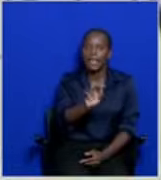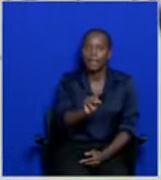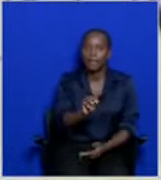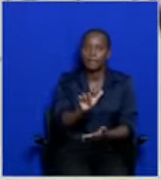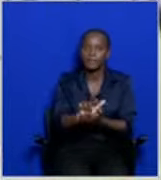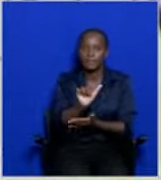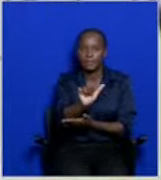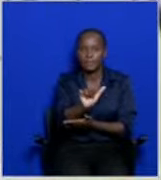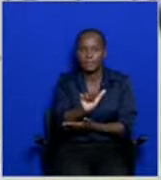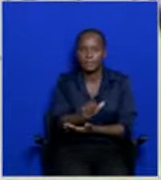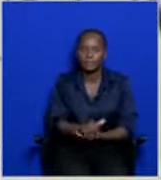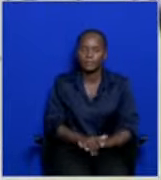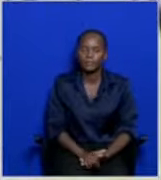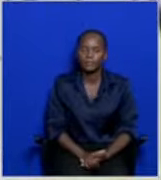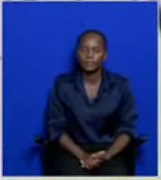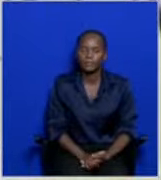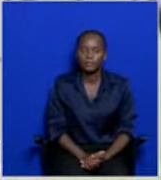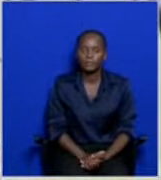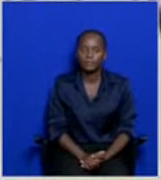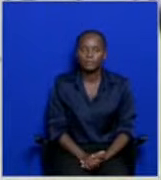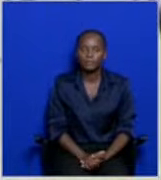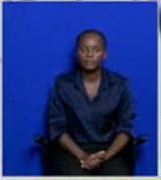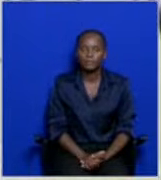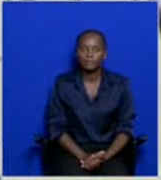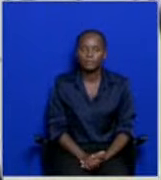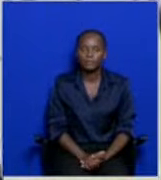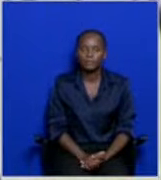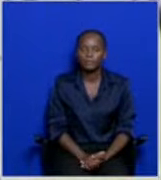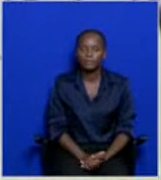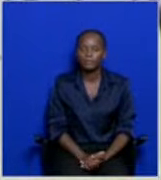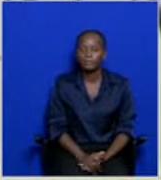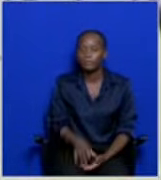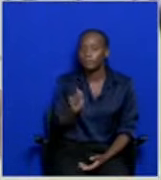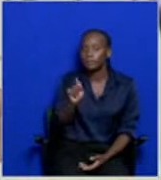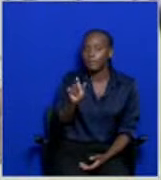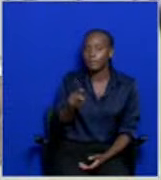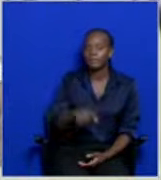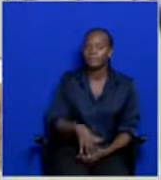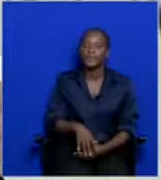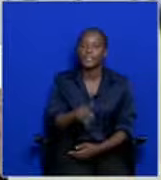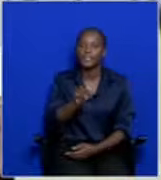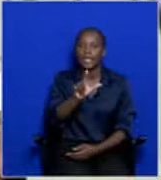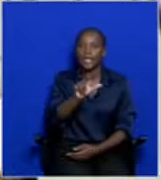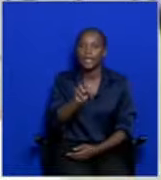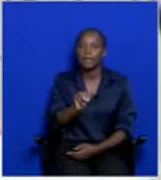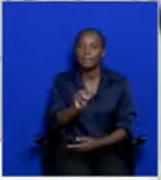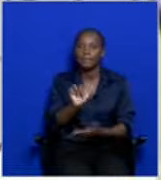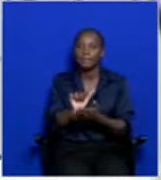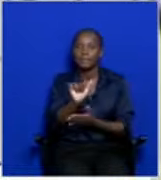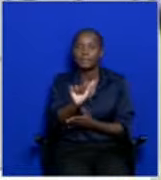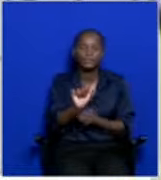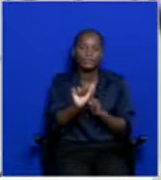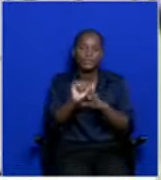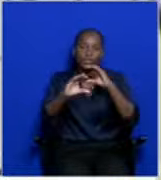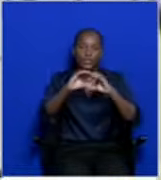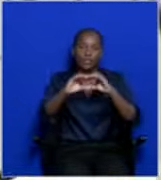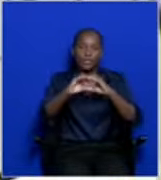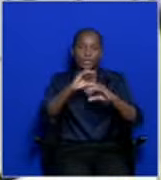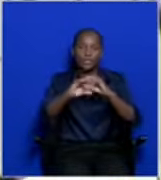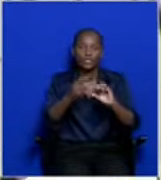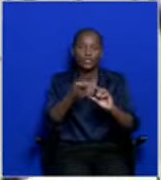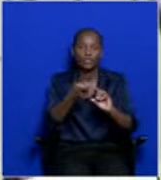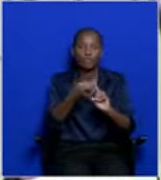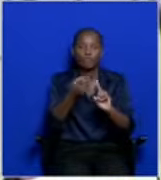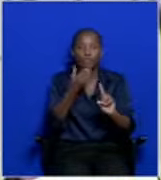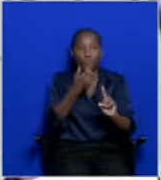And that is communication from the DPP, Yes. addressed